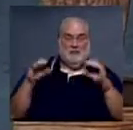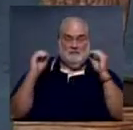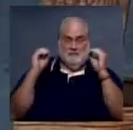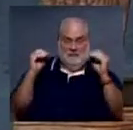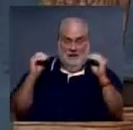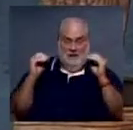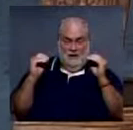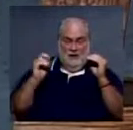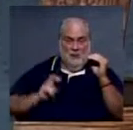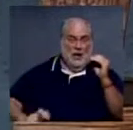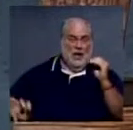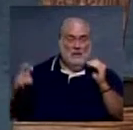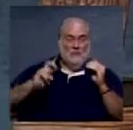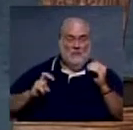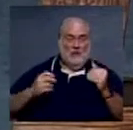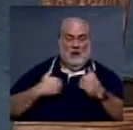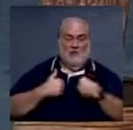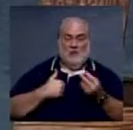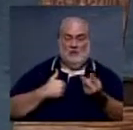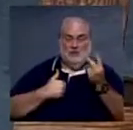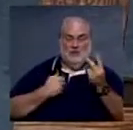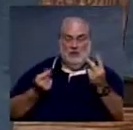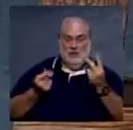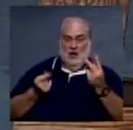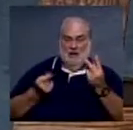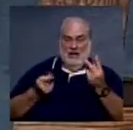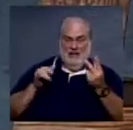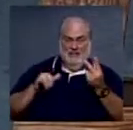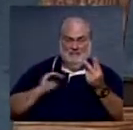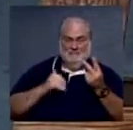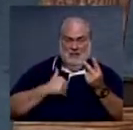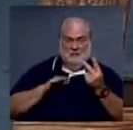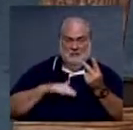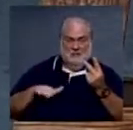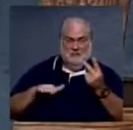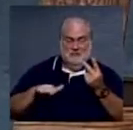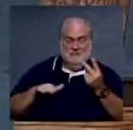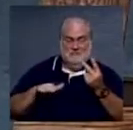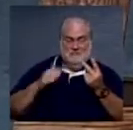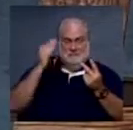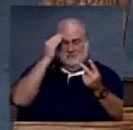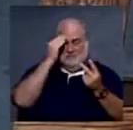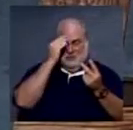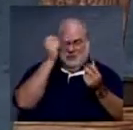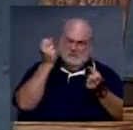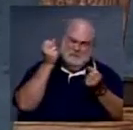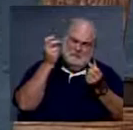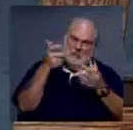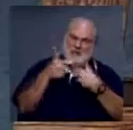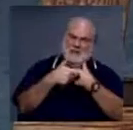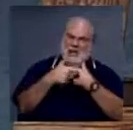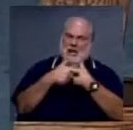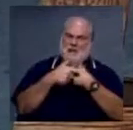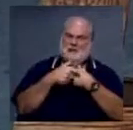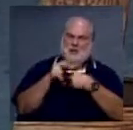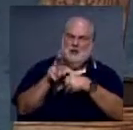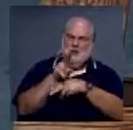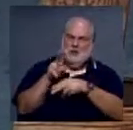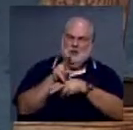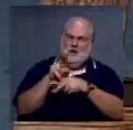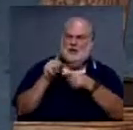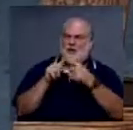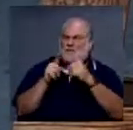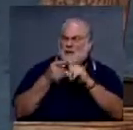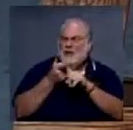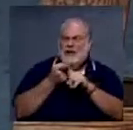our children. And if any of you are dog owners, then you know there's only so many times you can use the friend and family card